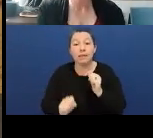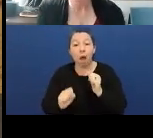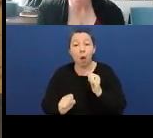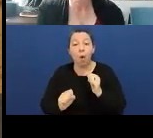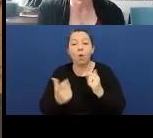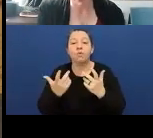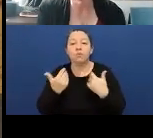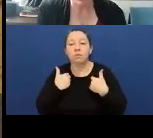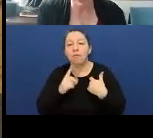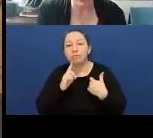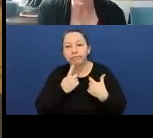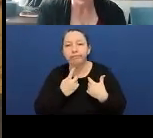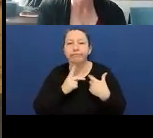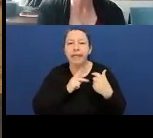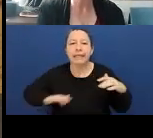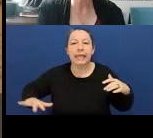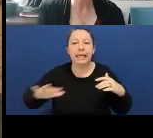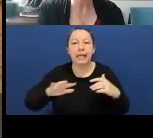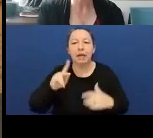the major kingdom of Kerma.